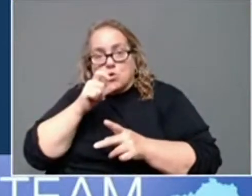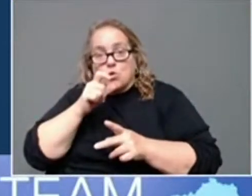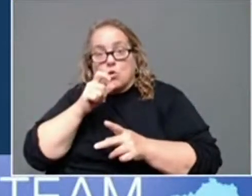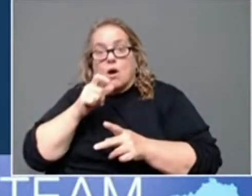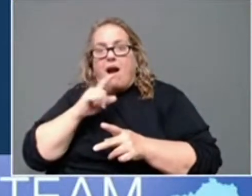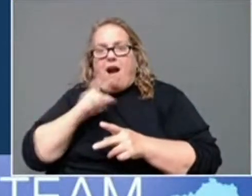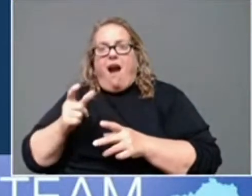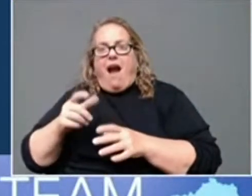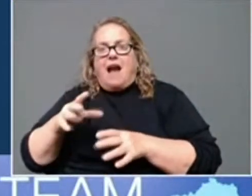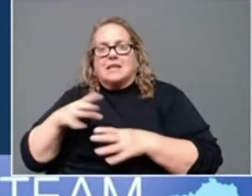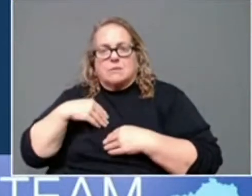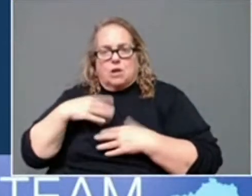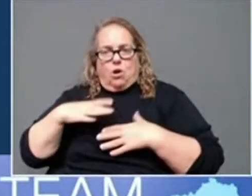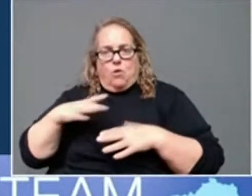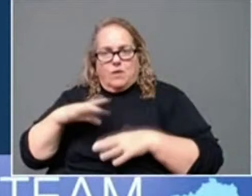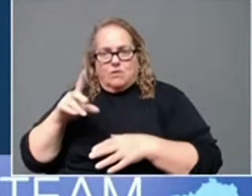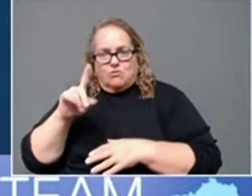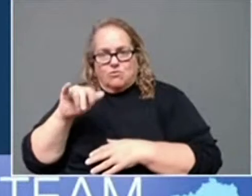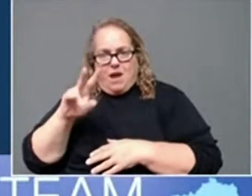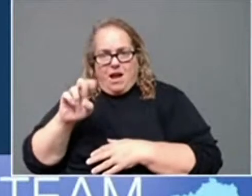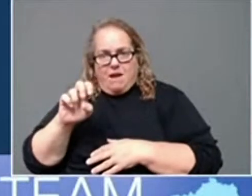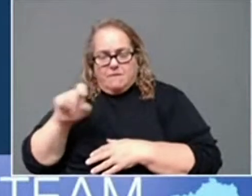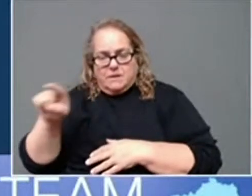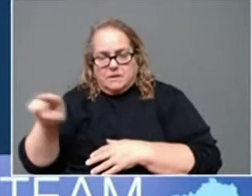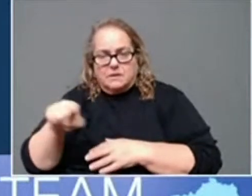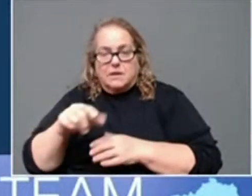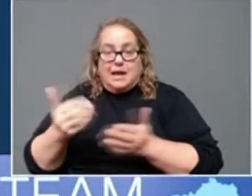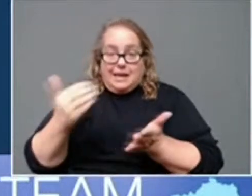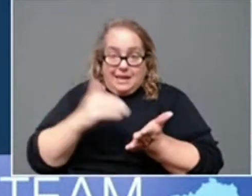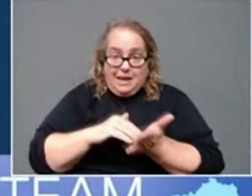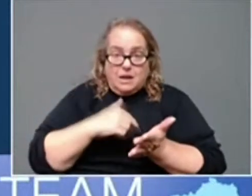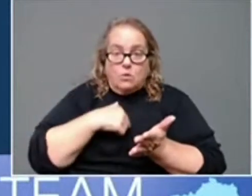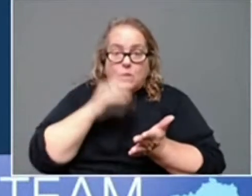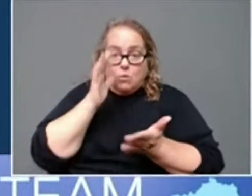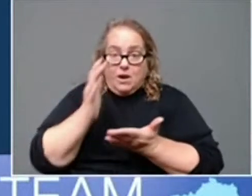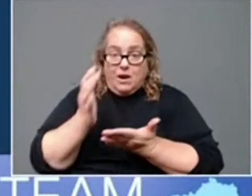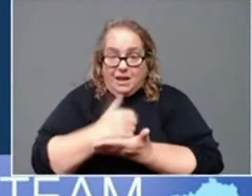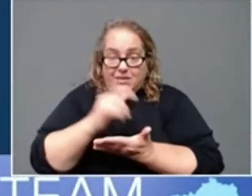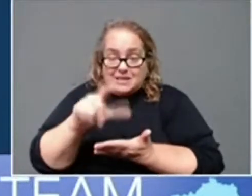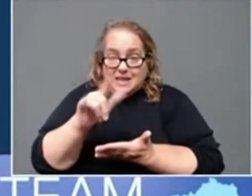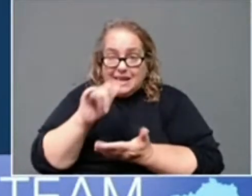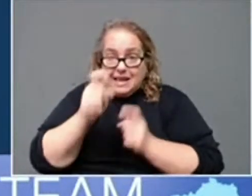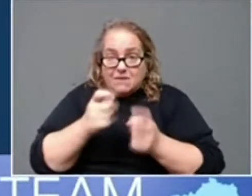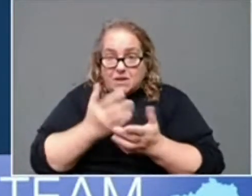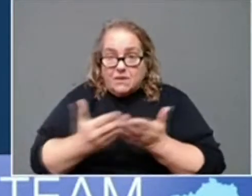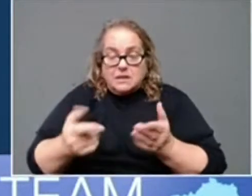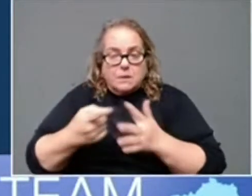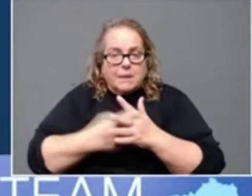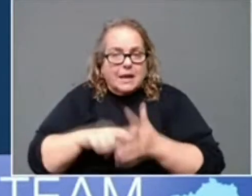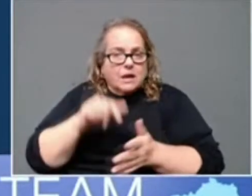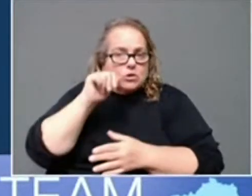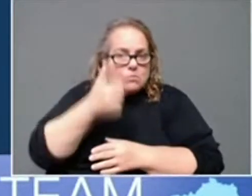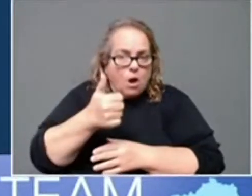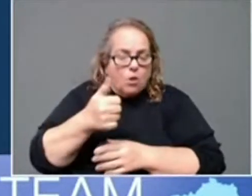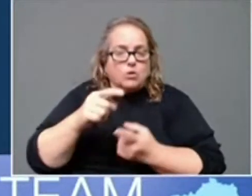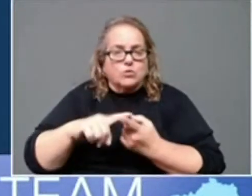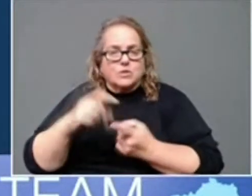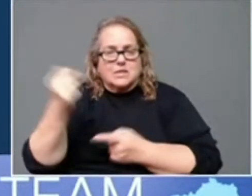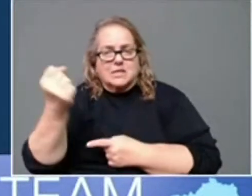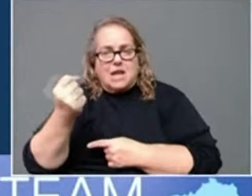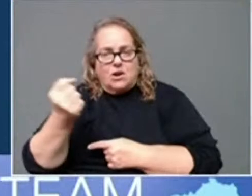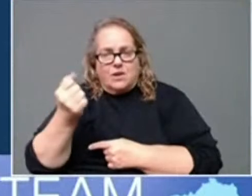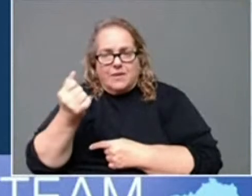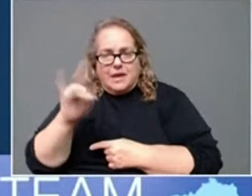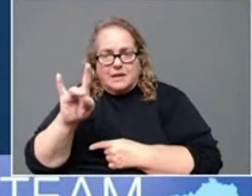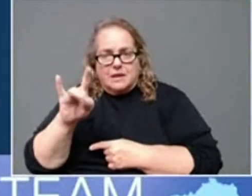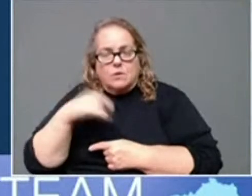kinds of donations. Again, we will be collecting these gift items beginning tomorrow through Saturday the 18th. We will share